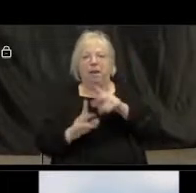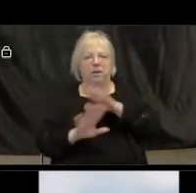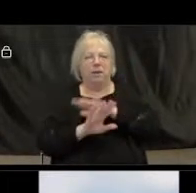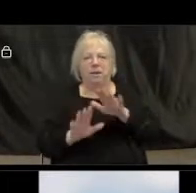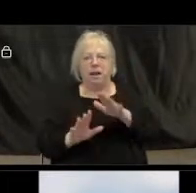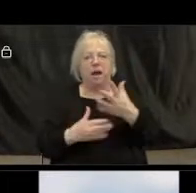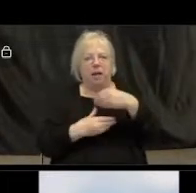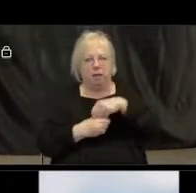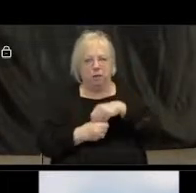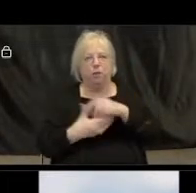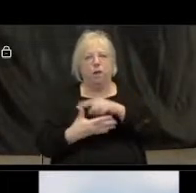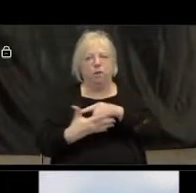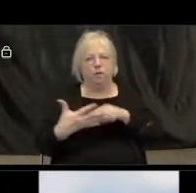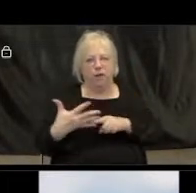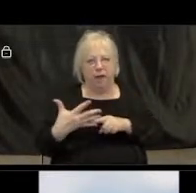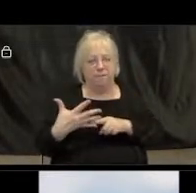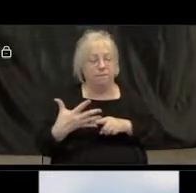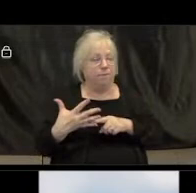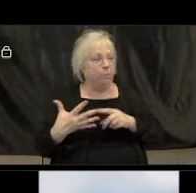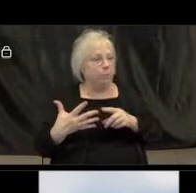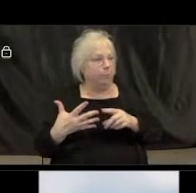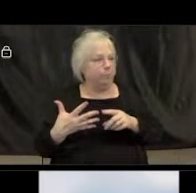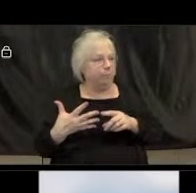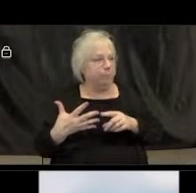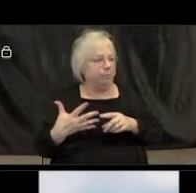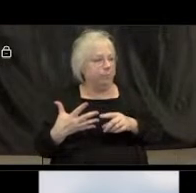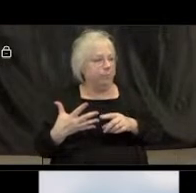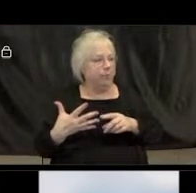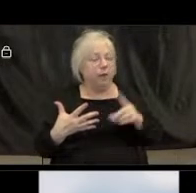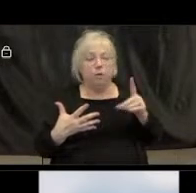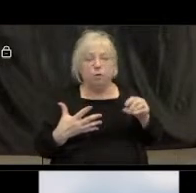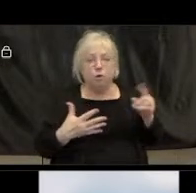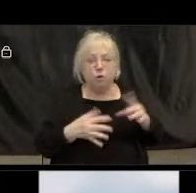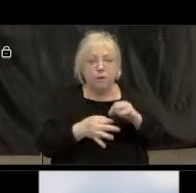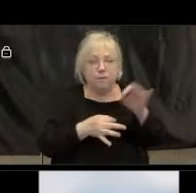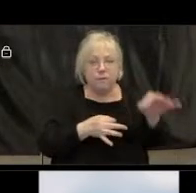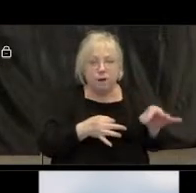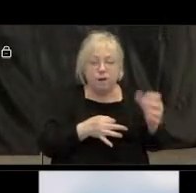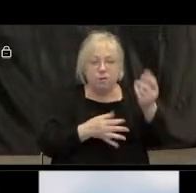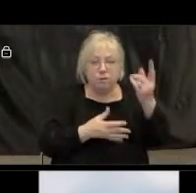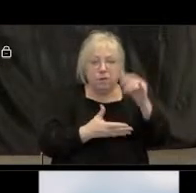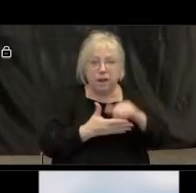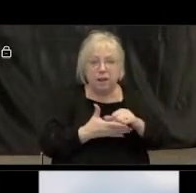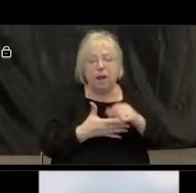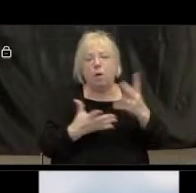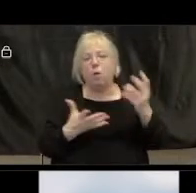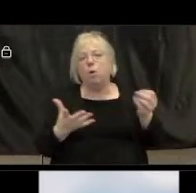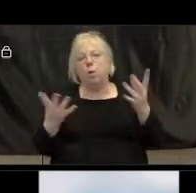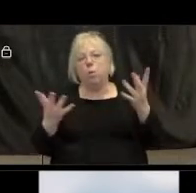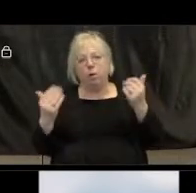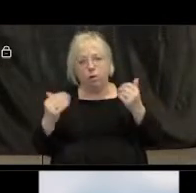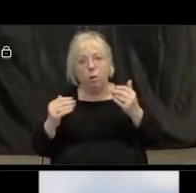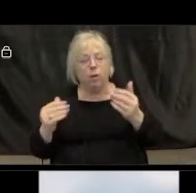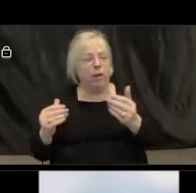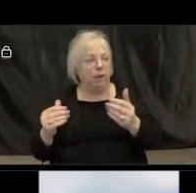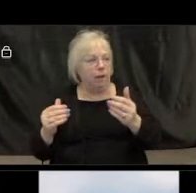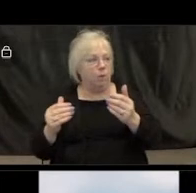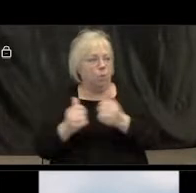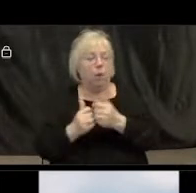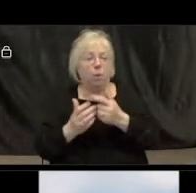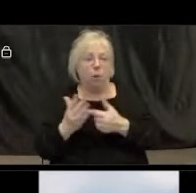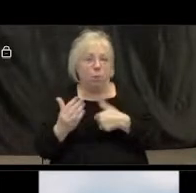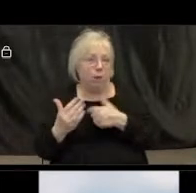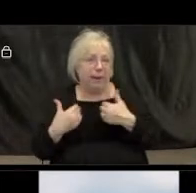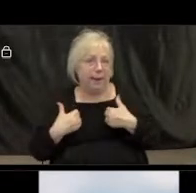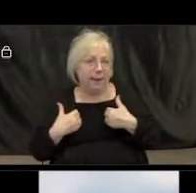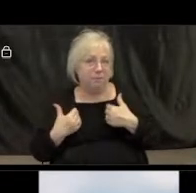those. And so do you defer to get those, or do you want to proceed with what we